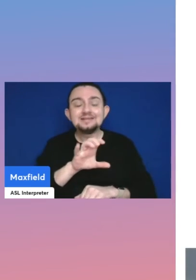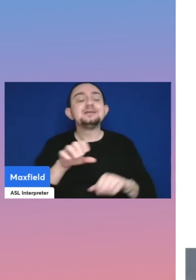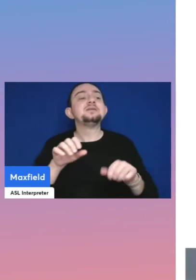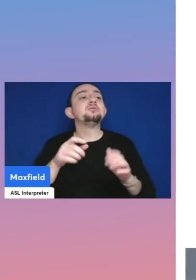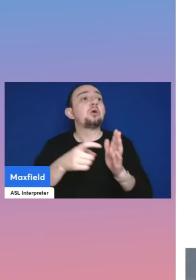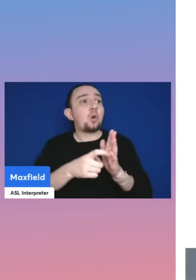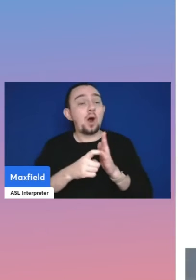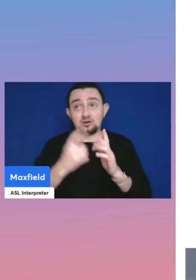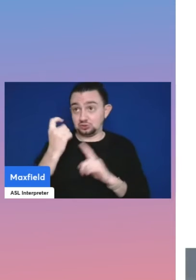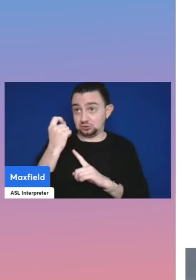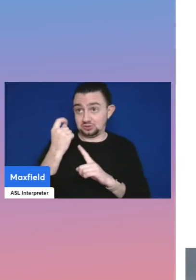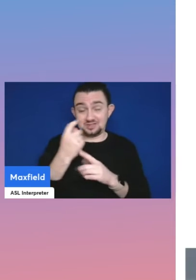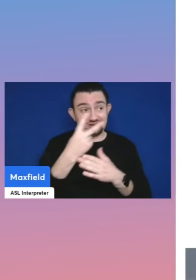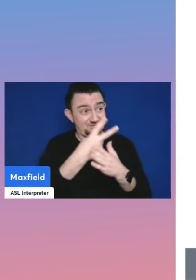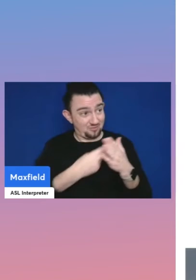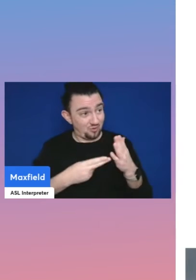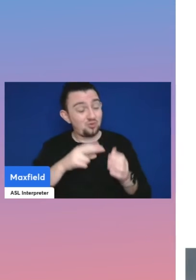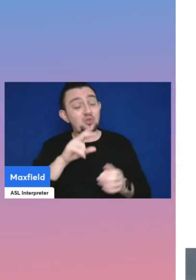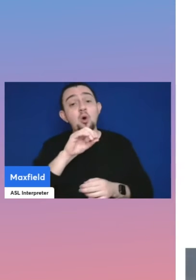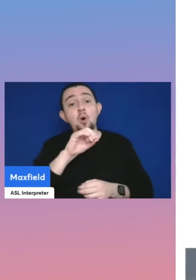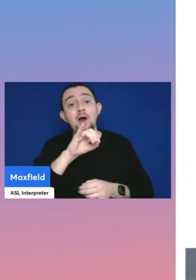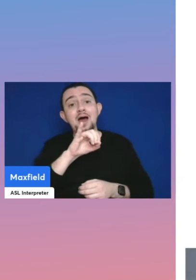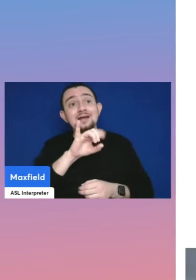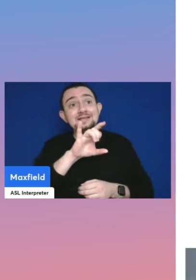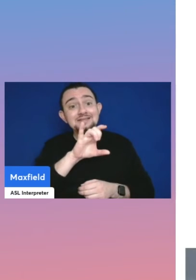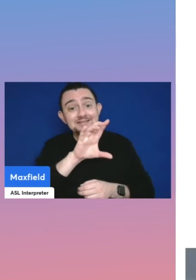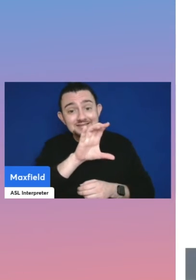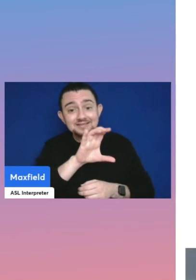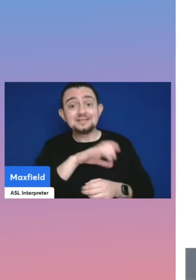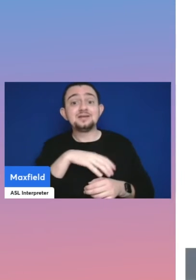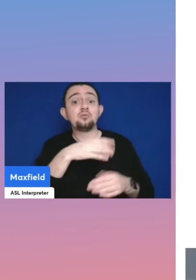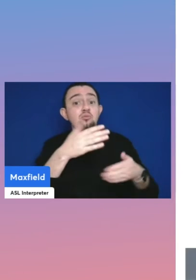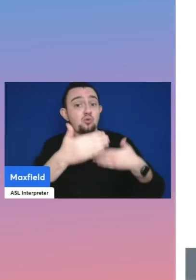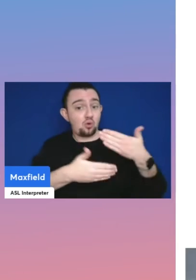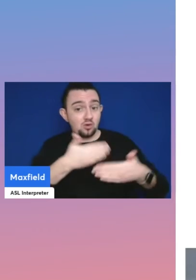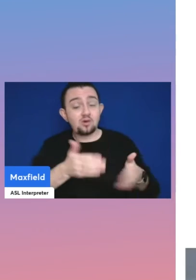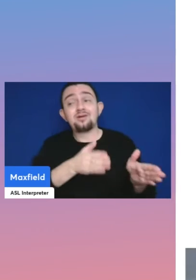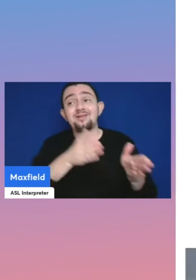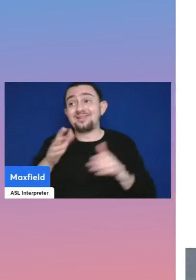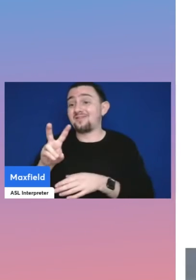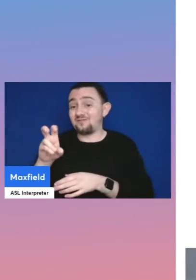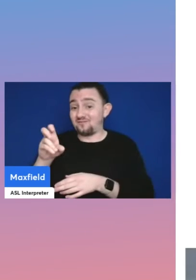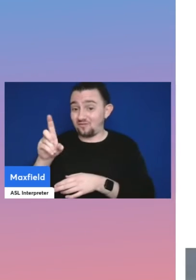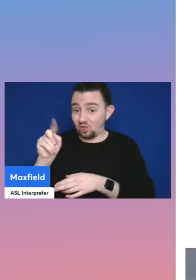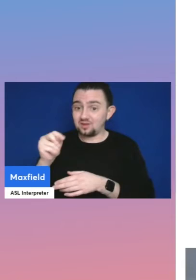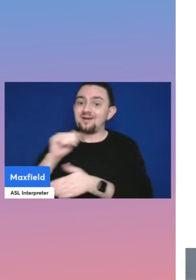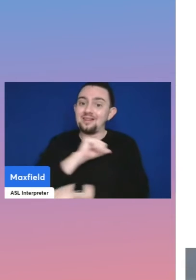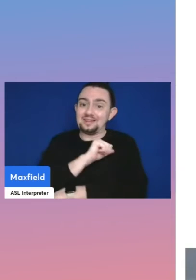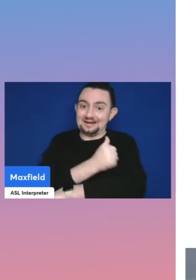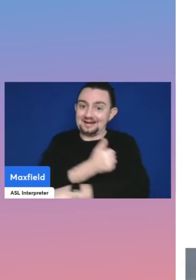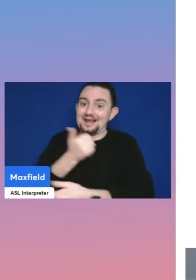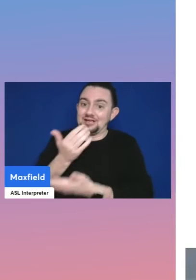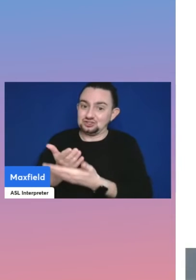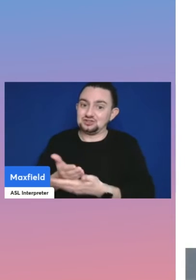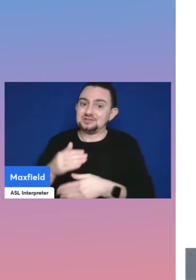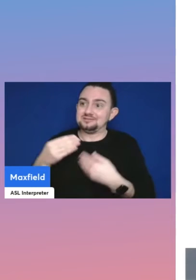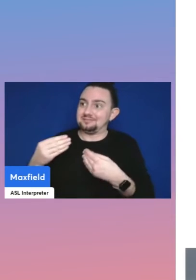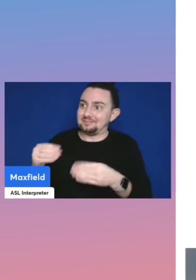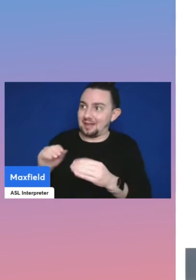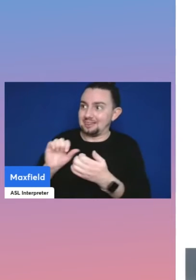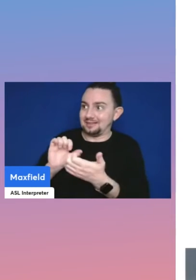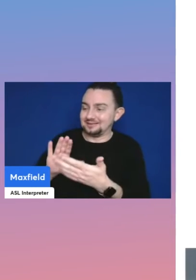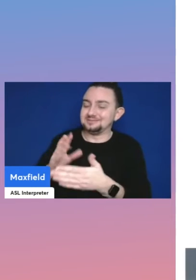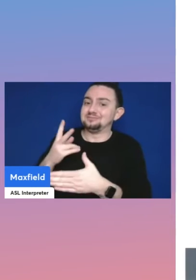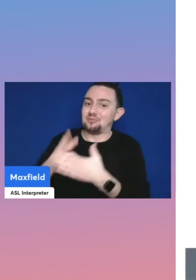of both OIDC protocol and Vault authentication methods. And think about the dependence